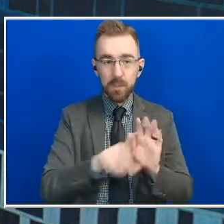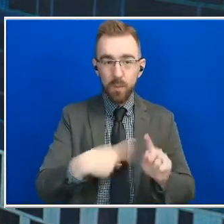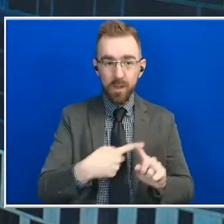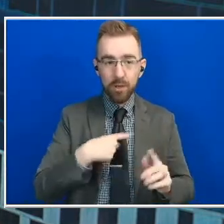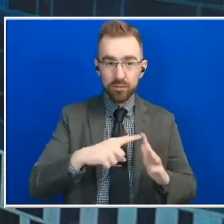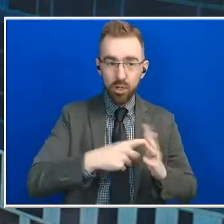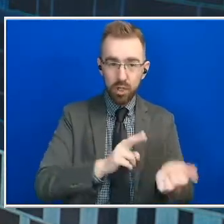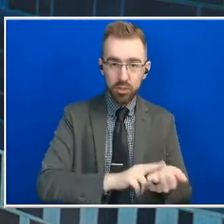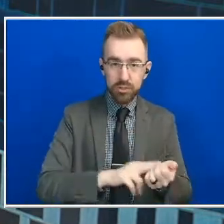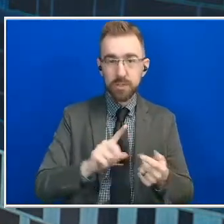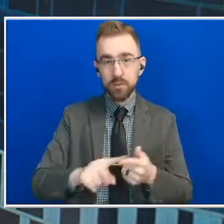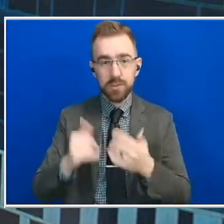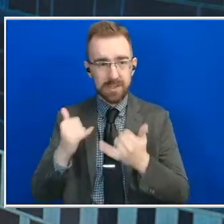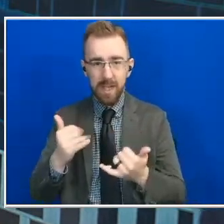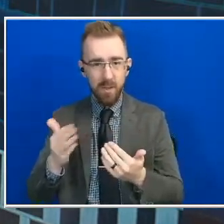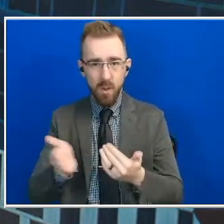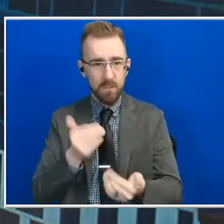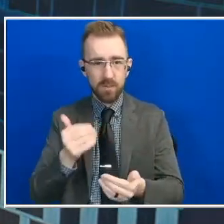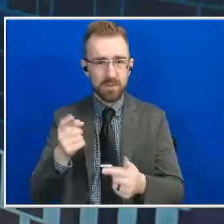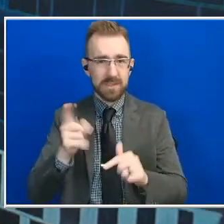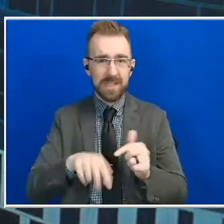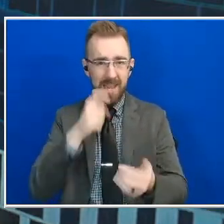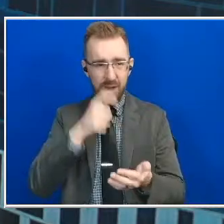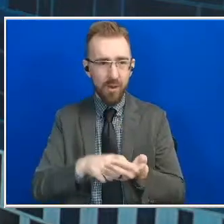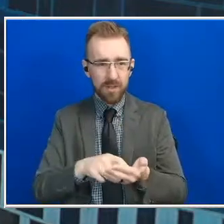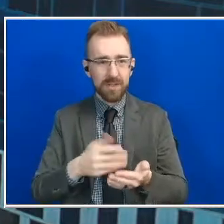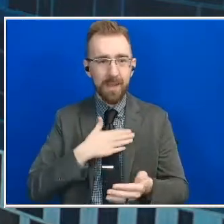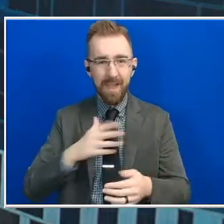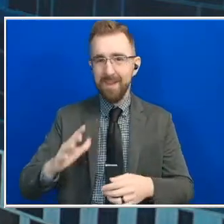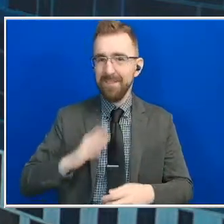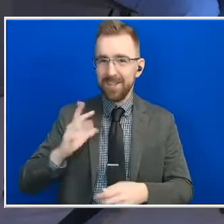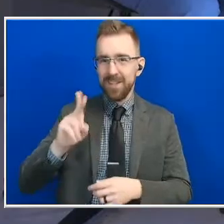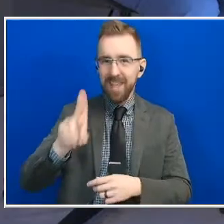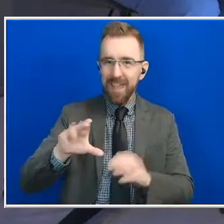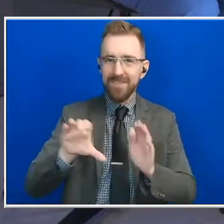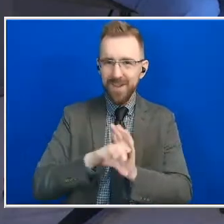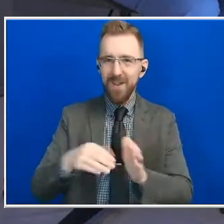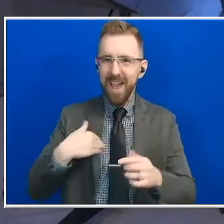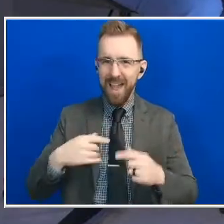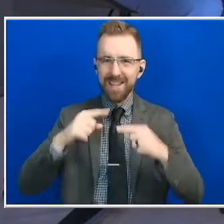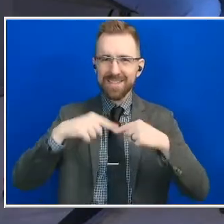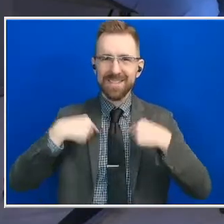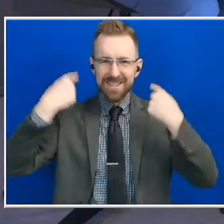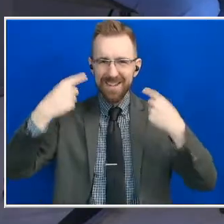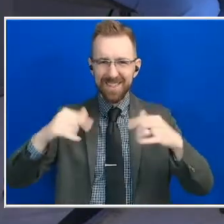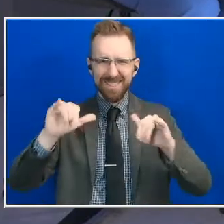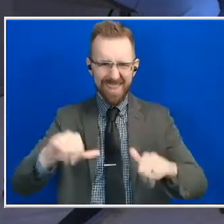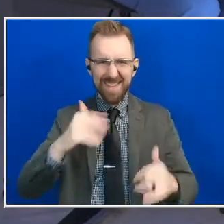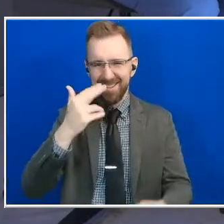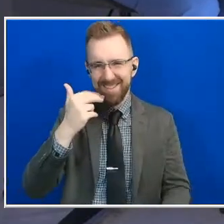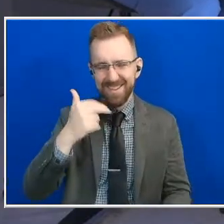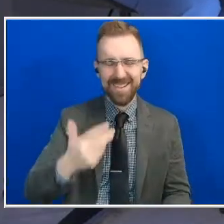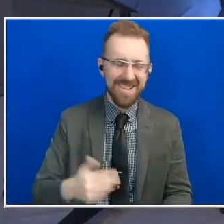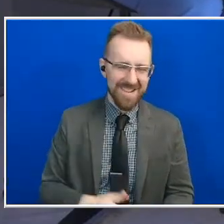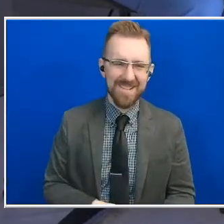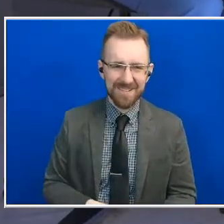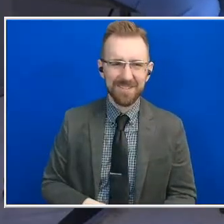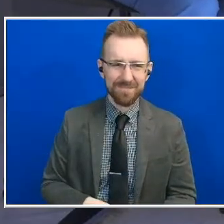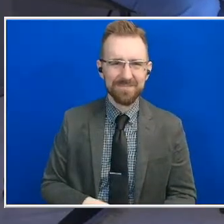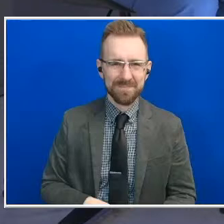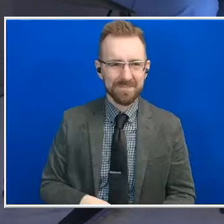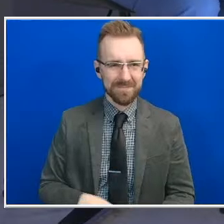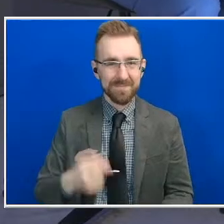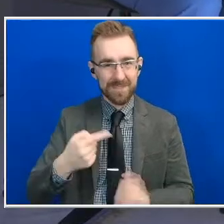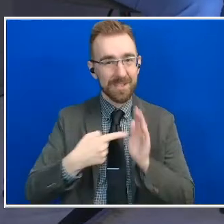almost unnoticeable now. And my official KU photo is a big old scar on my neck. Yeah, that'll show you how far you've come, right? Yeah,